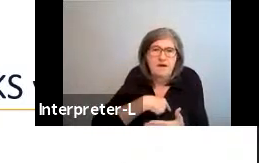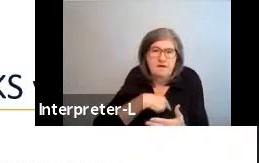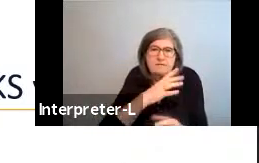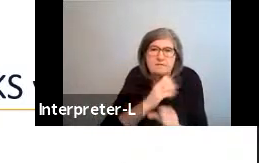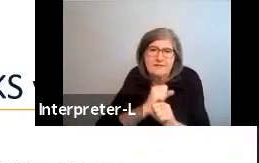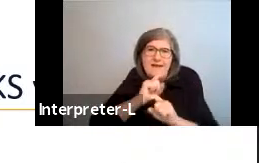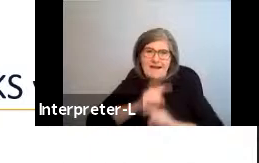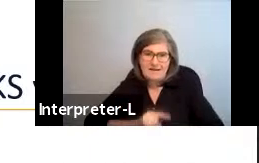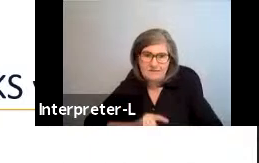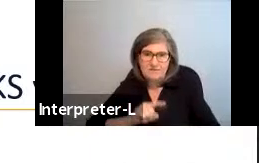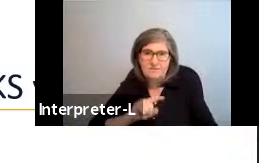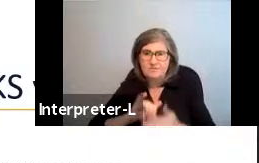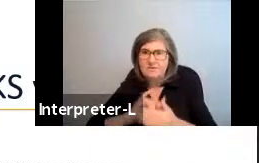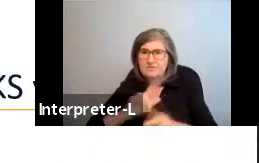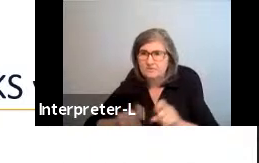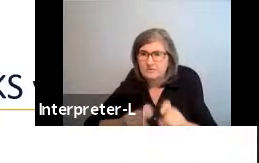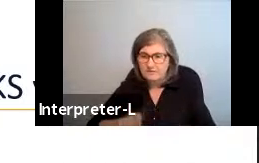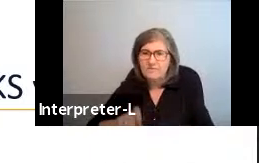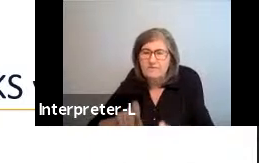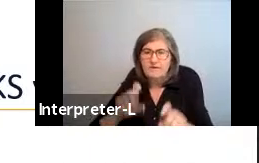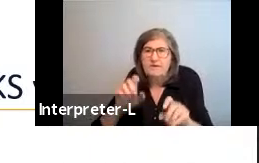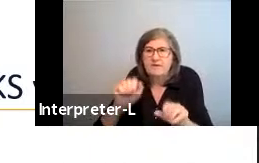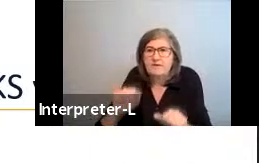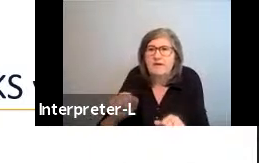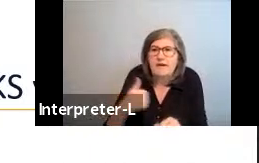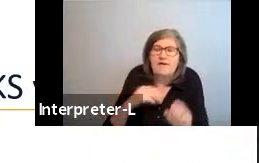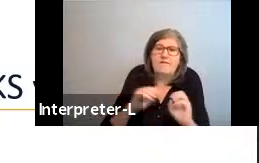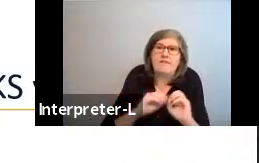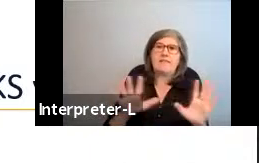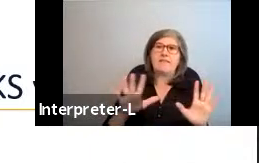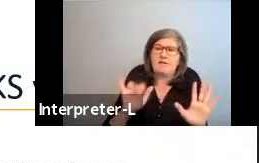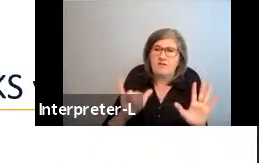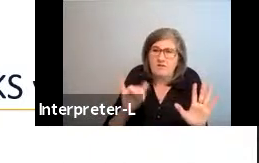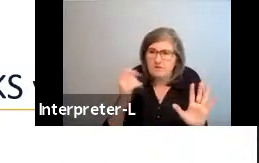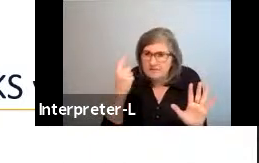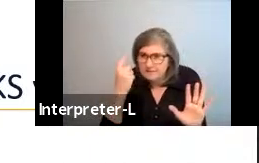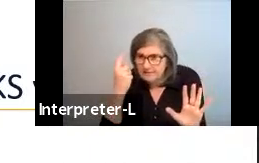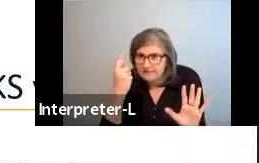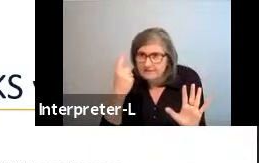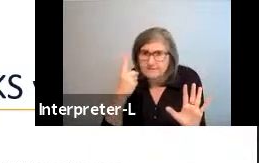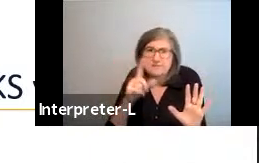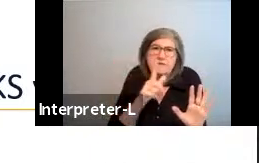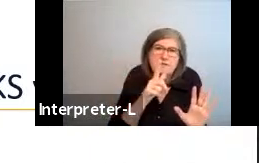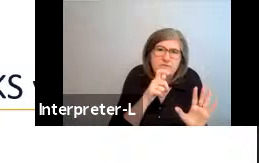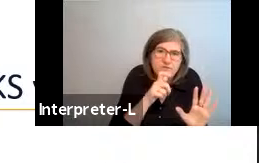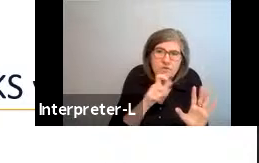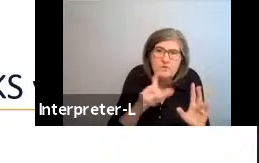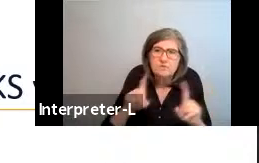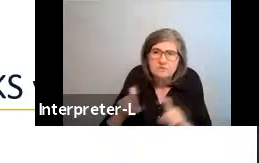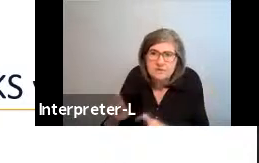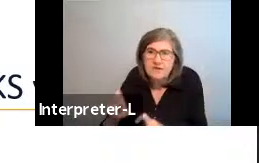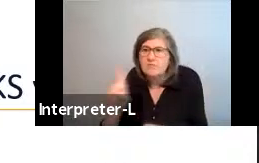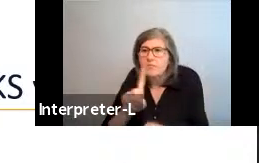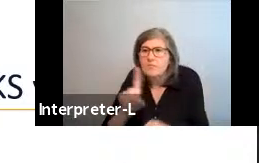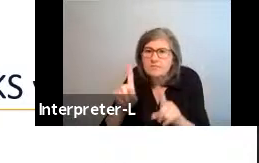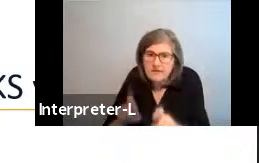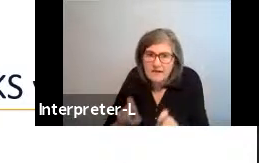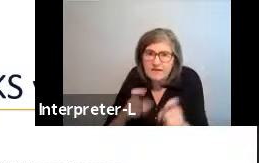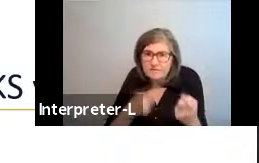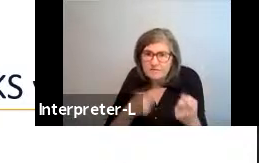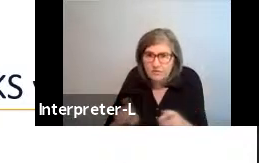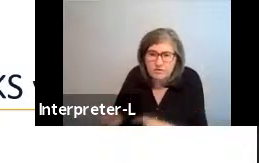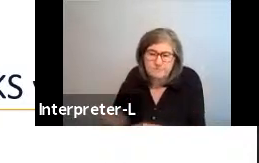answers to this survey so that we have a really clear sense of who is testing and where that testing